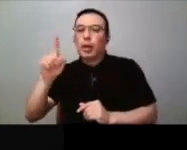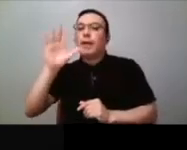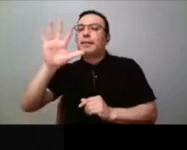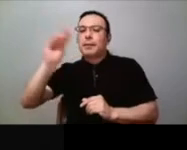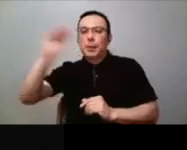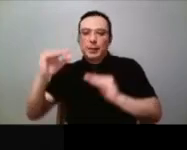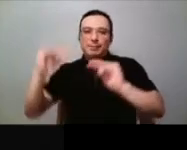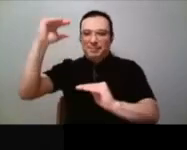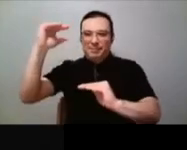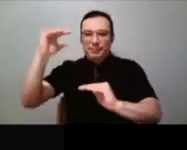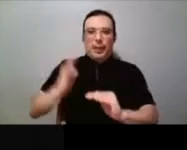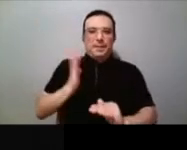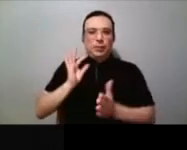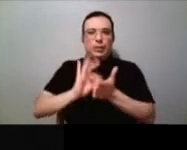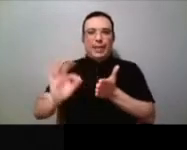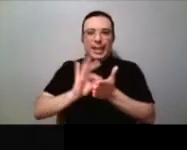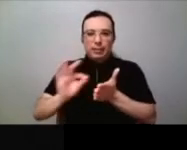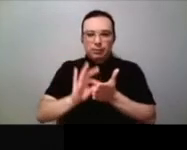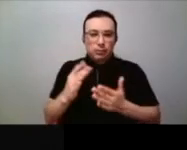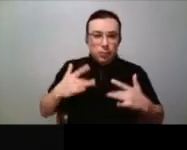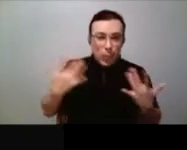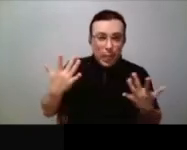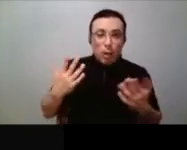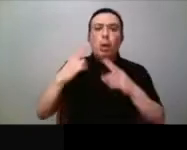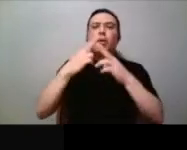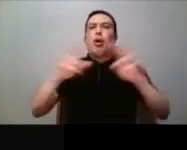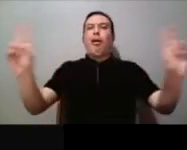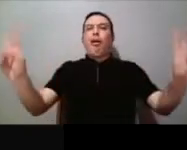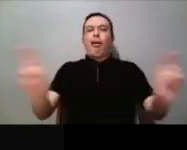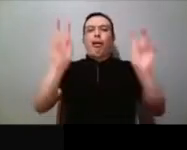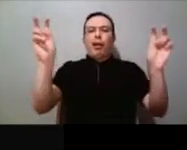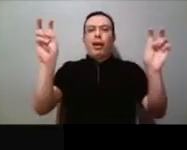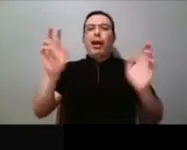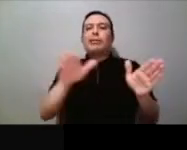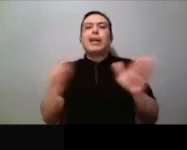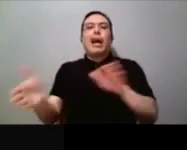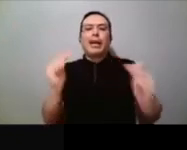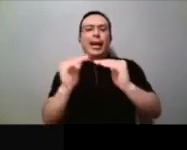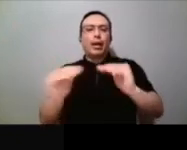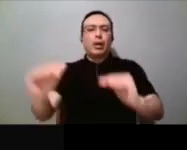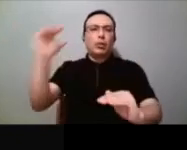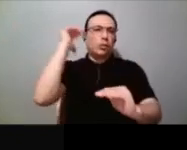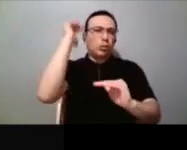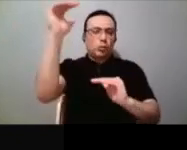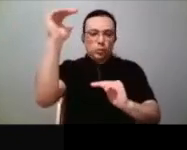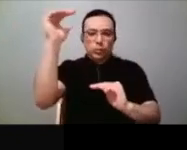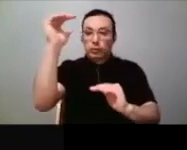to what statistics calls excess mortality, or deaths in excess of what would normally be expected.